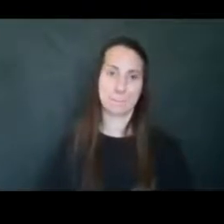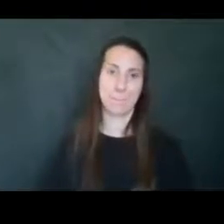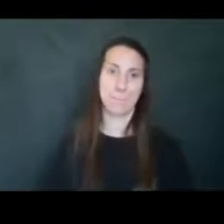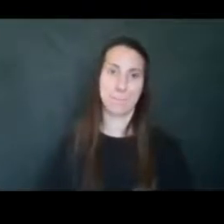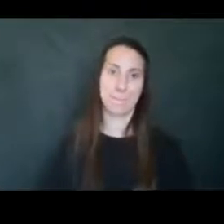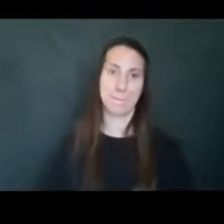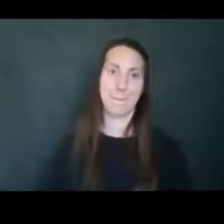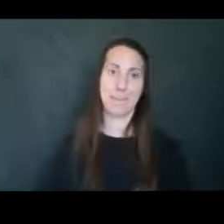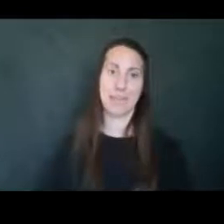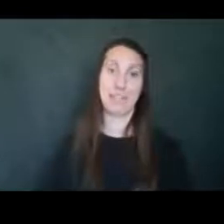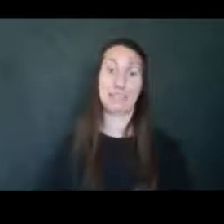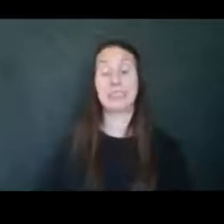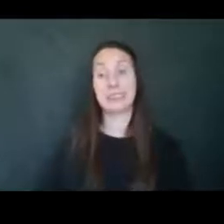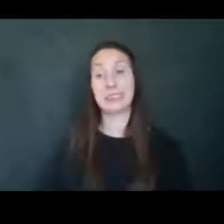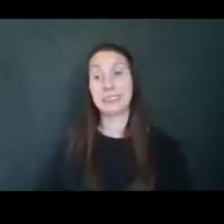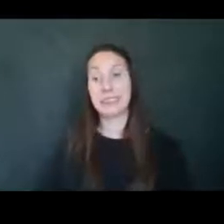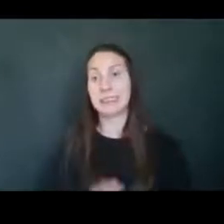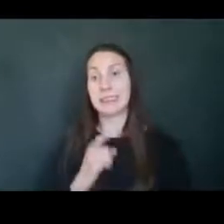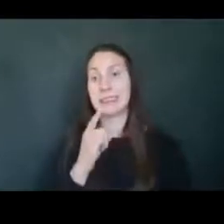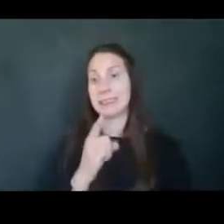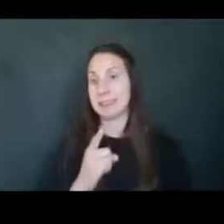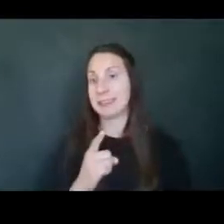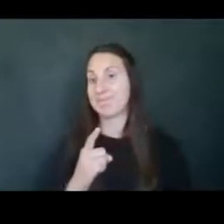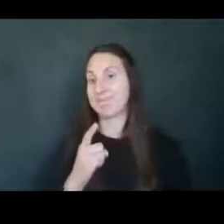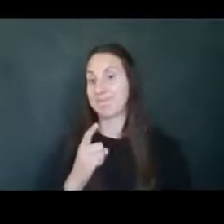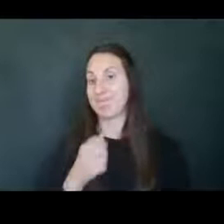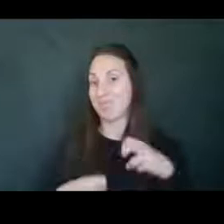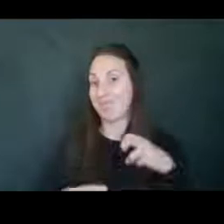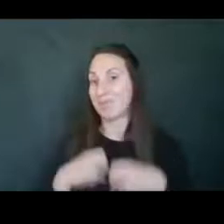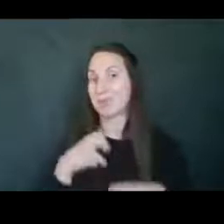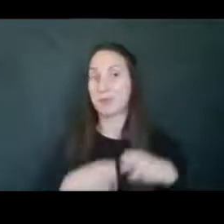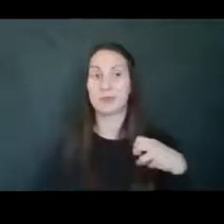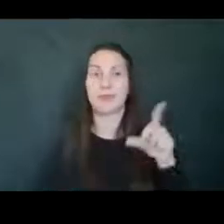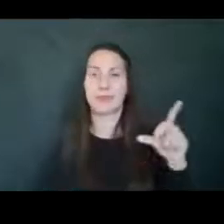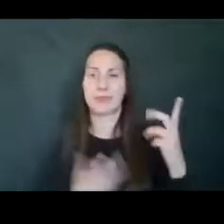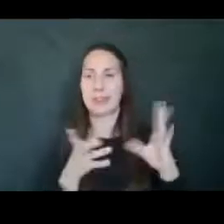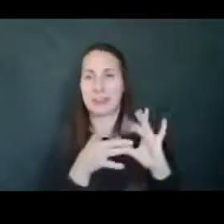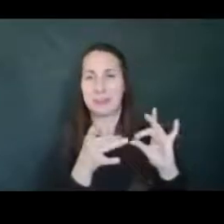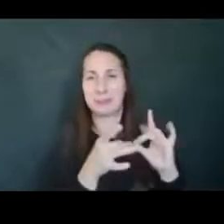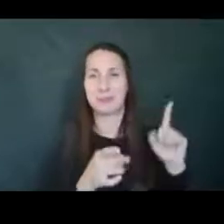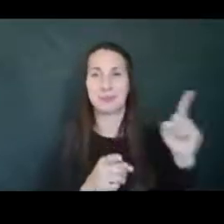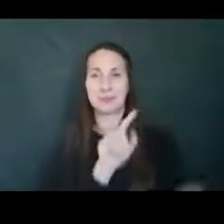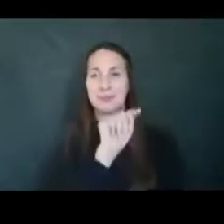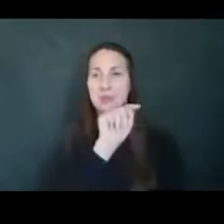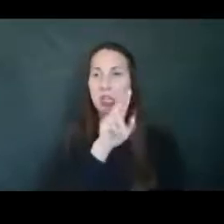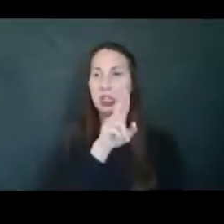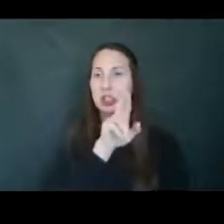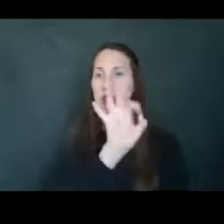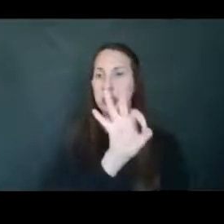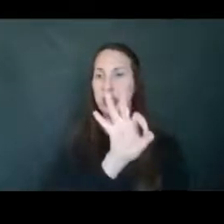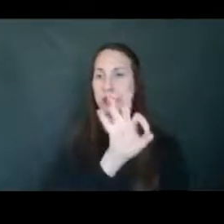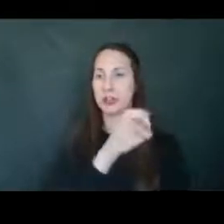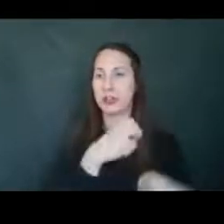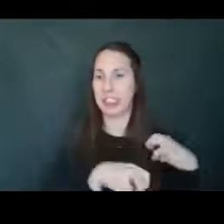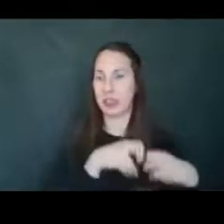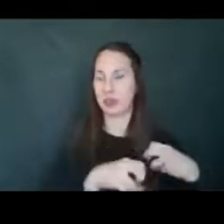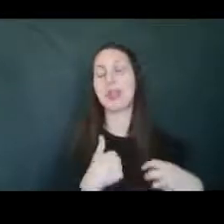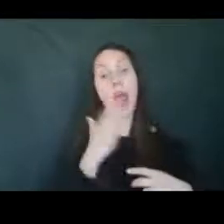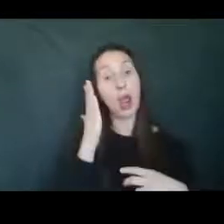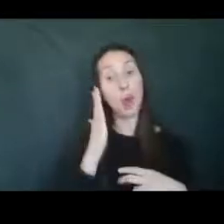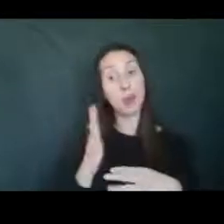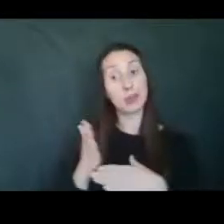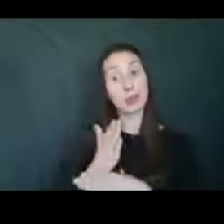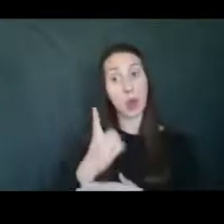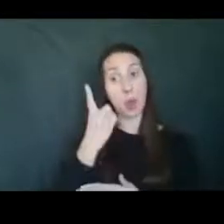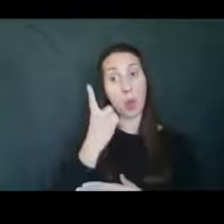The stumbling blocks, Hamir Cause, as I mentioned, the turf issues. I'm just going to share one really profound